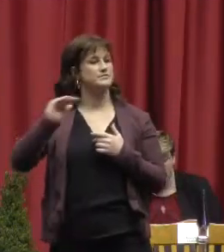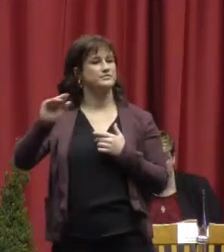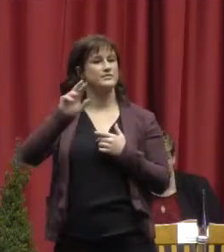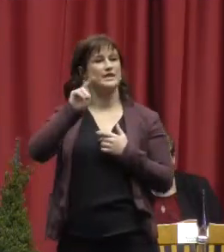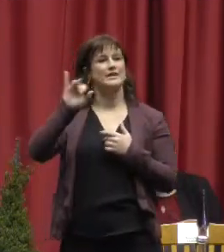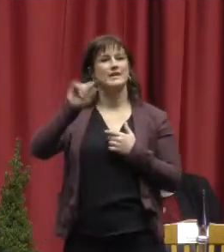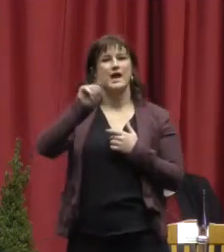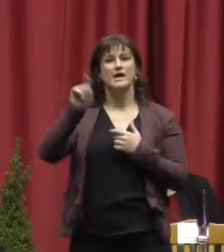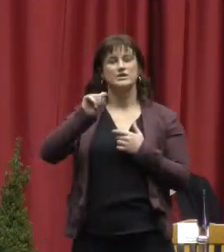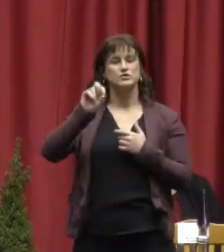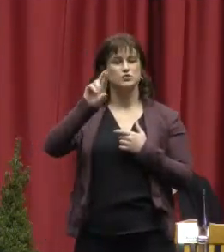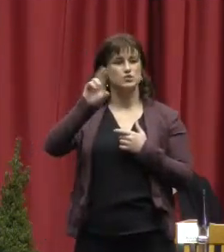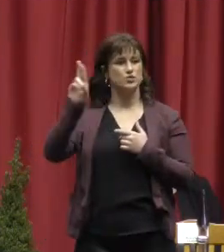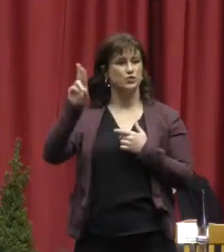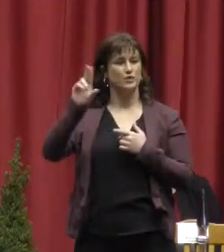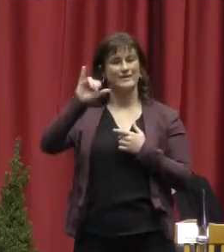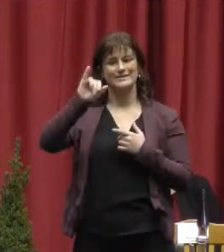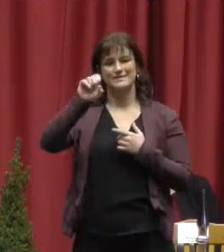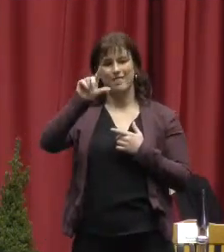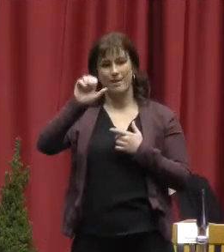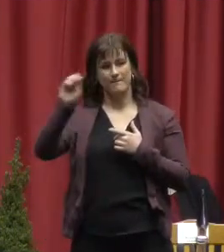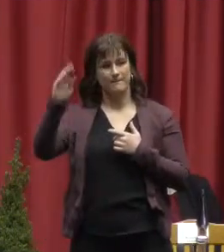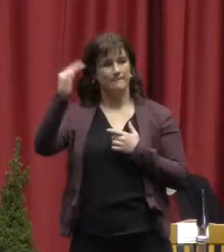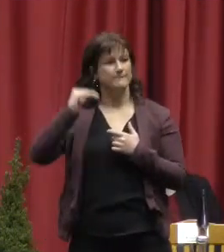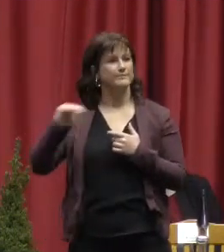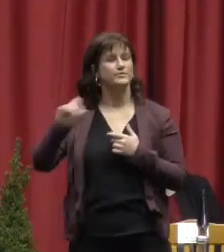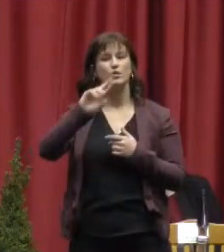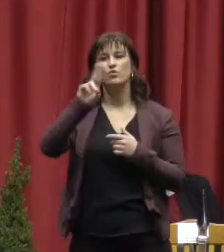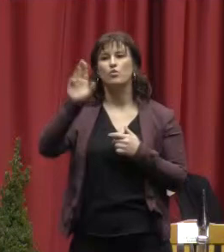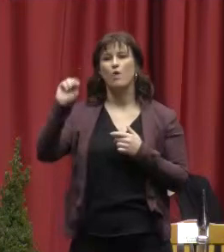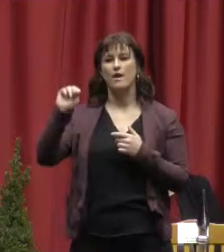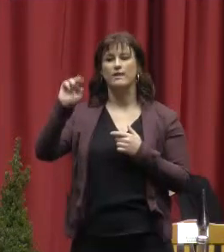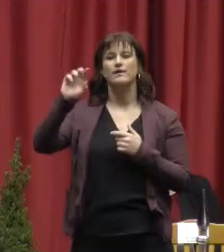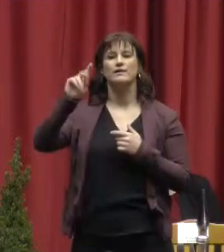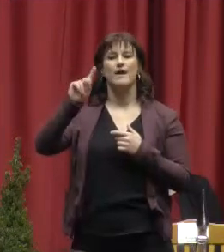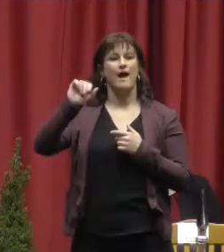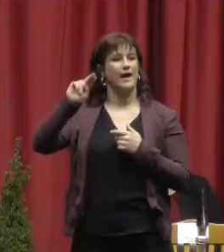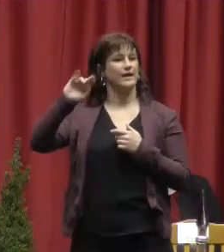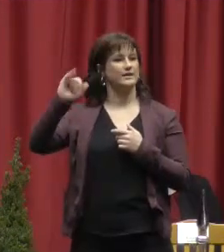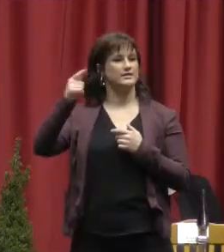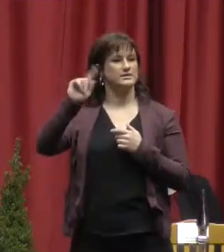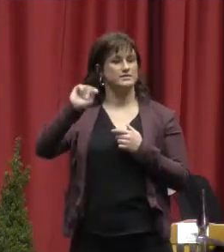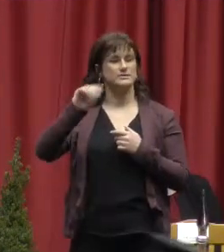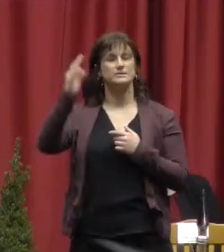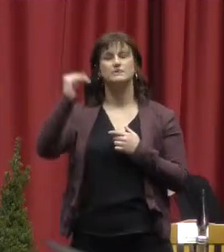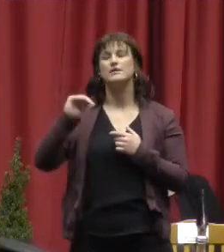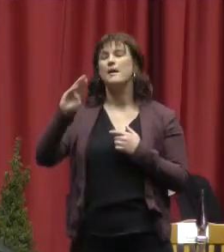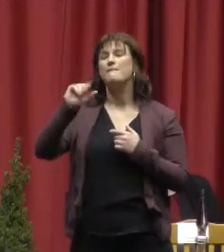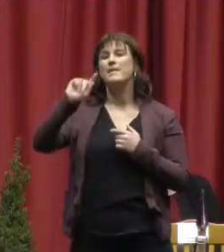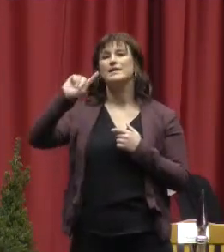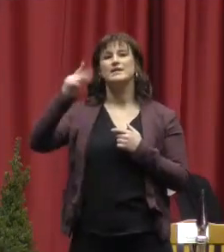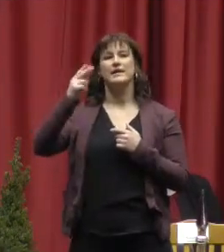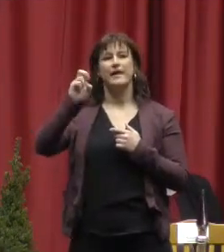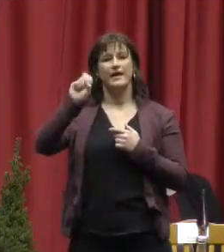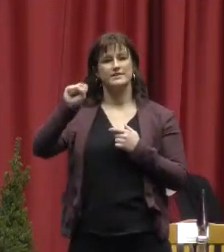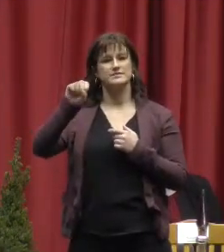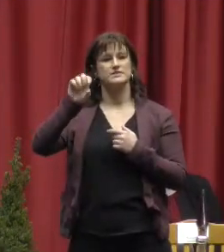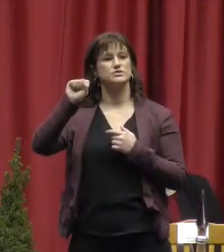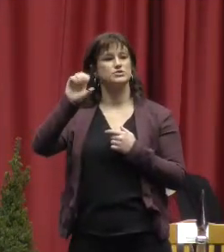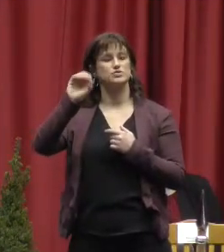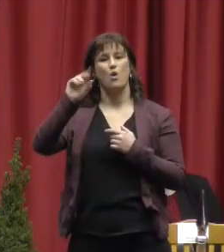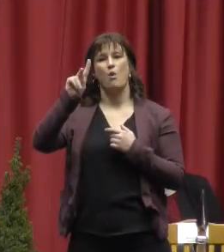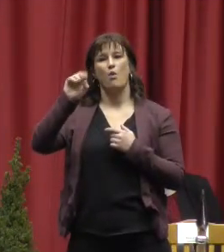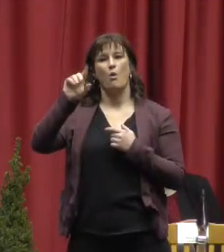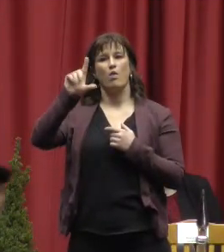Nazrul Islam, Ryan Knight, Matthias Sokolovsky,